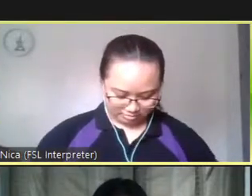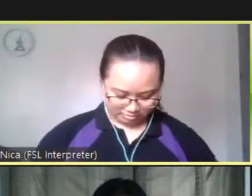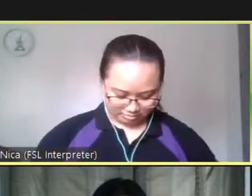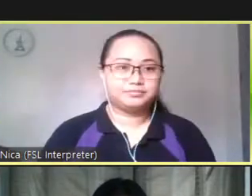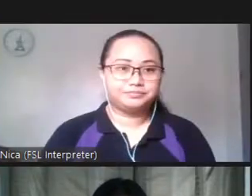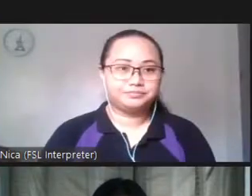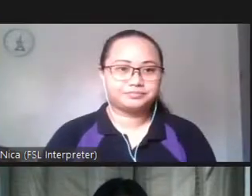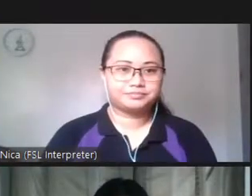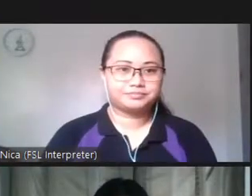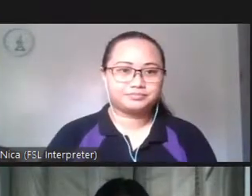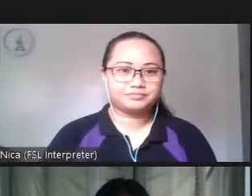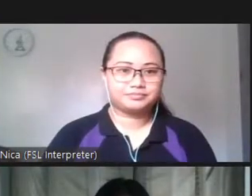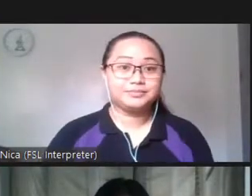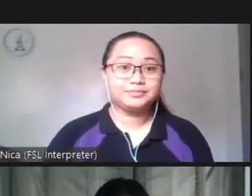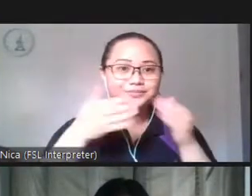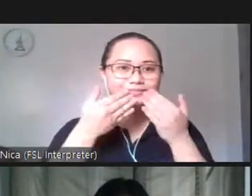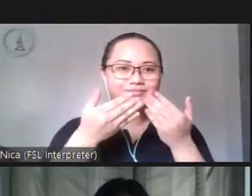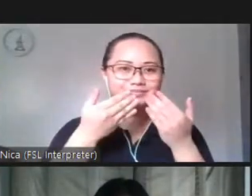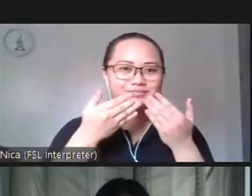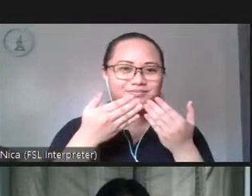target. Thank you po.